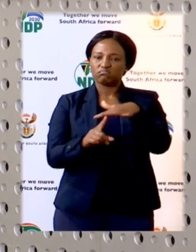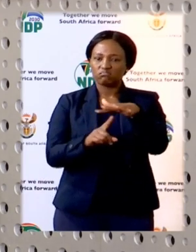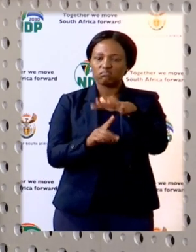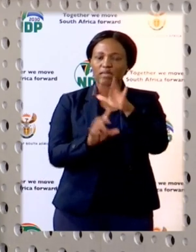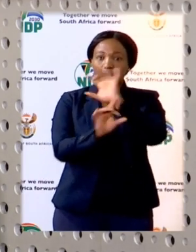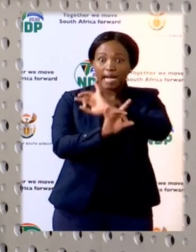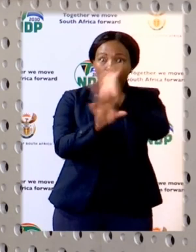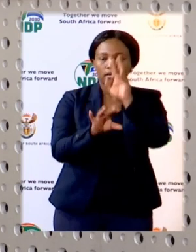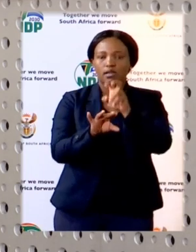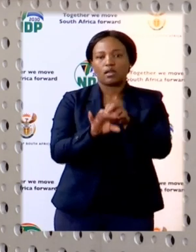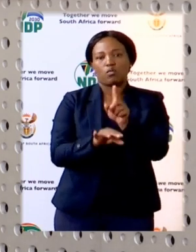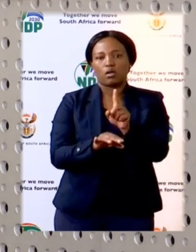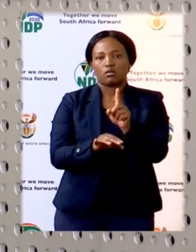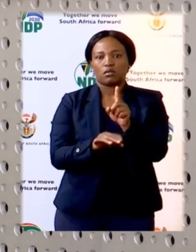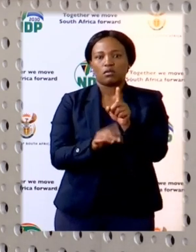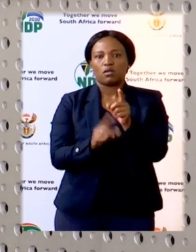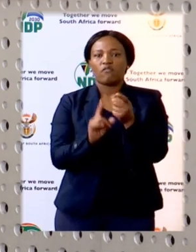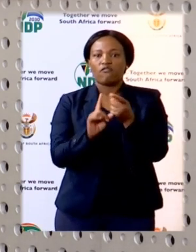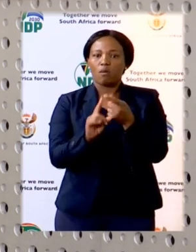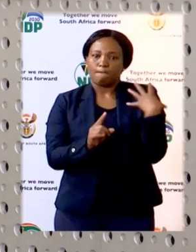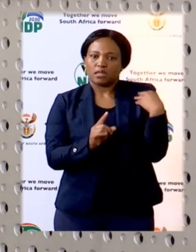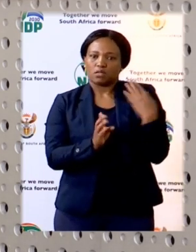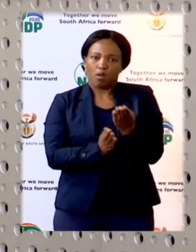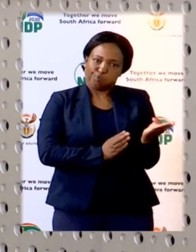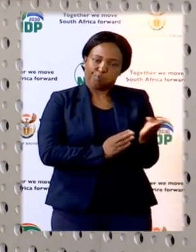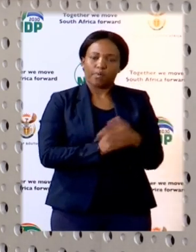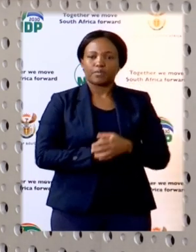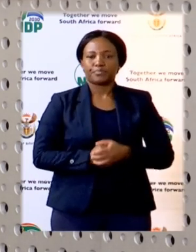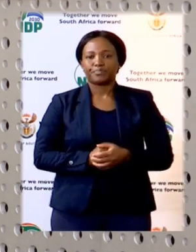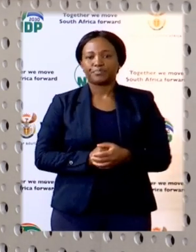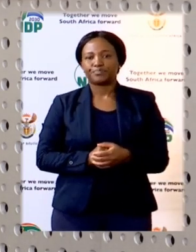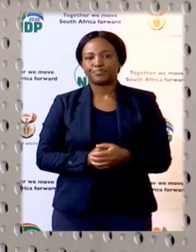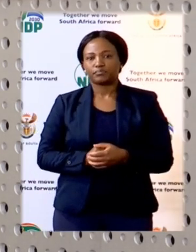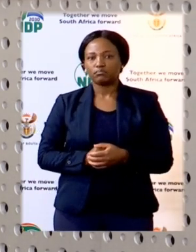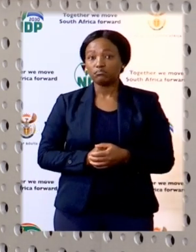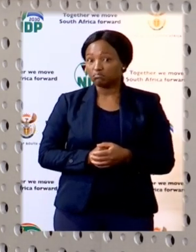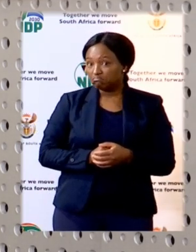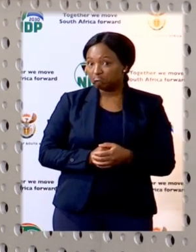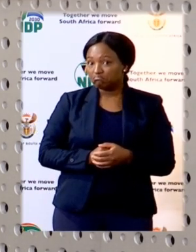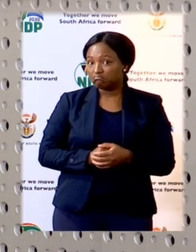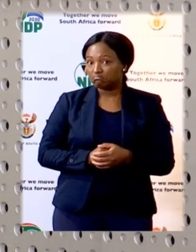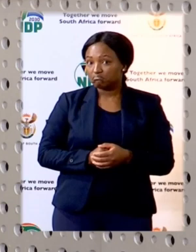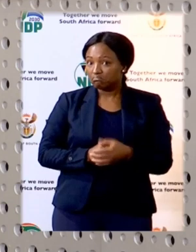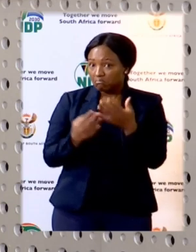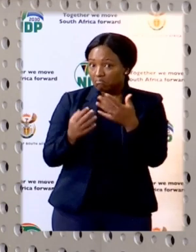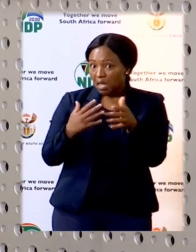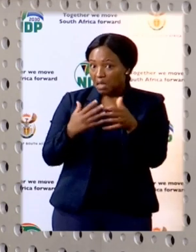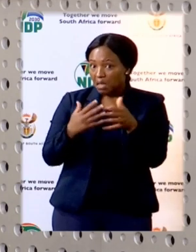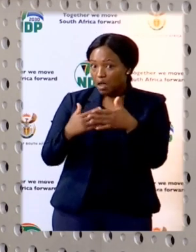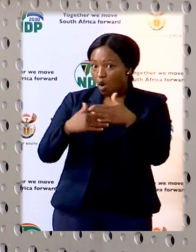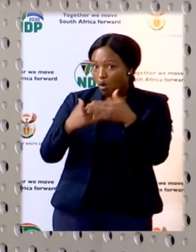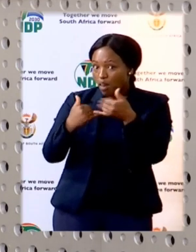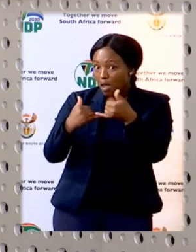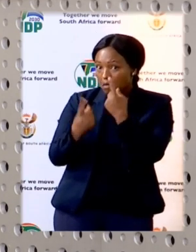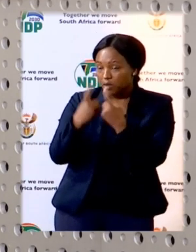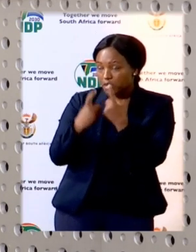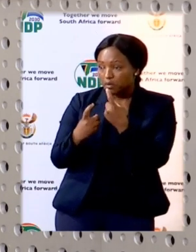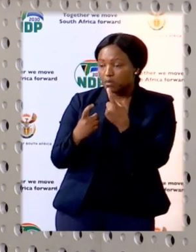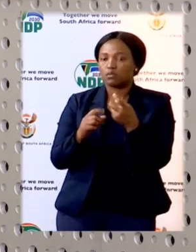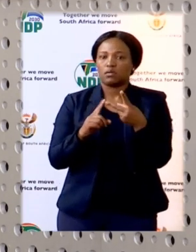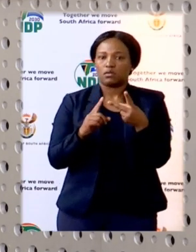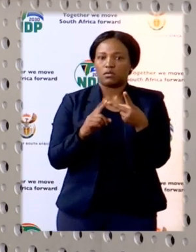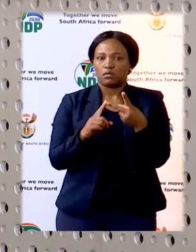be given by ministers who are here. Now, do we have online? None. We have,